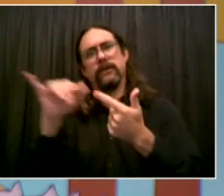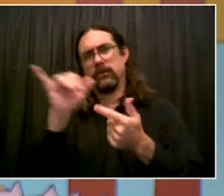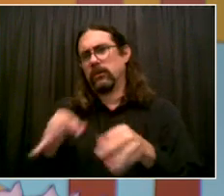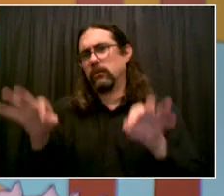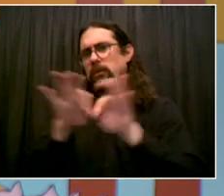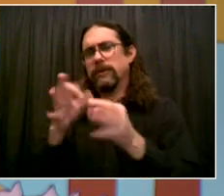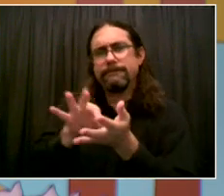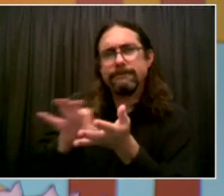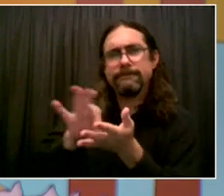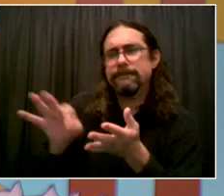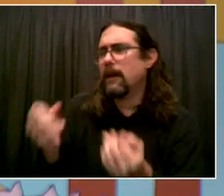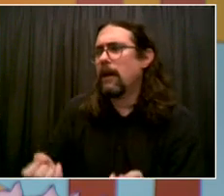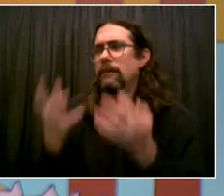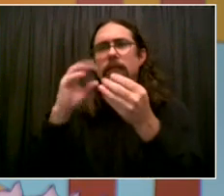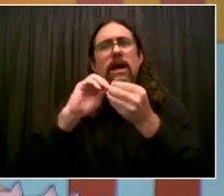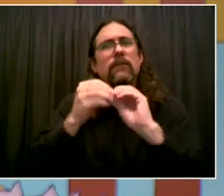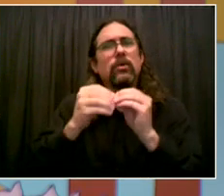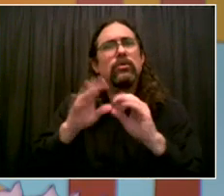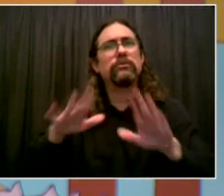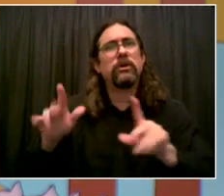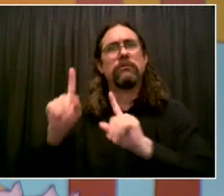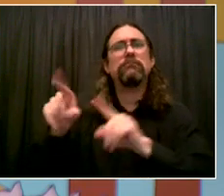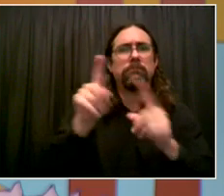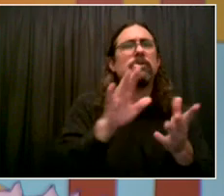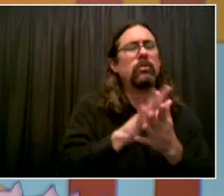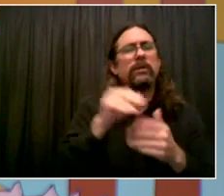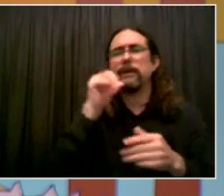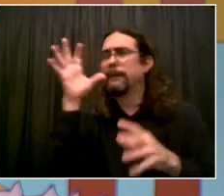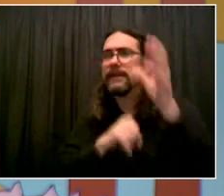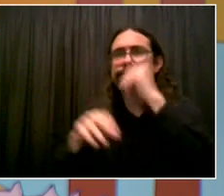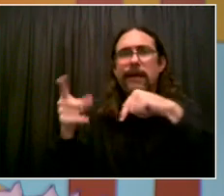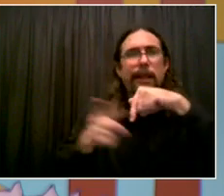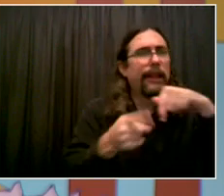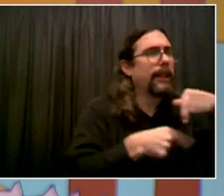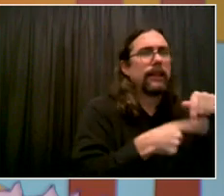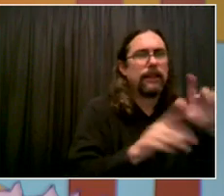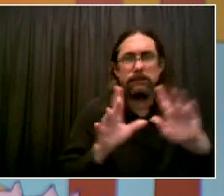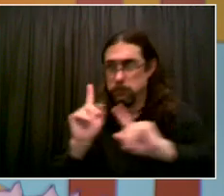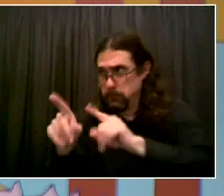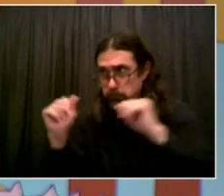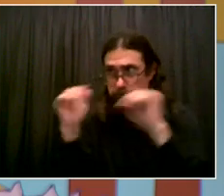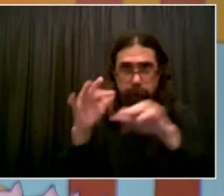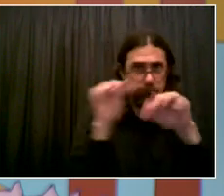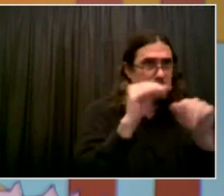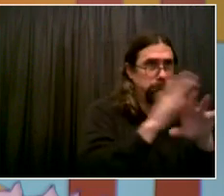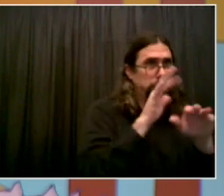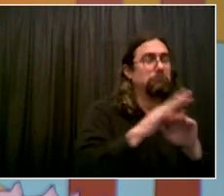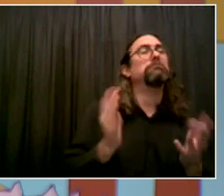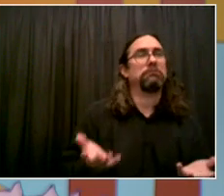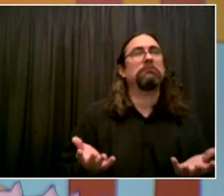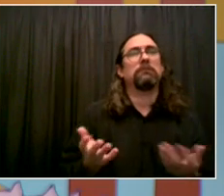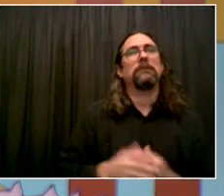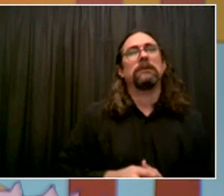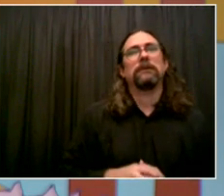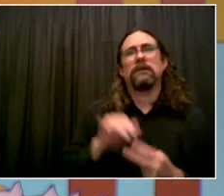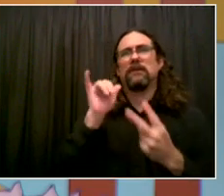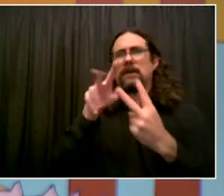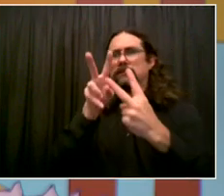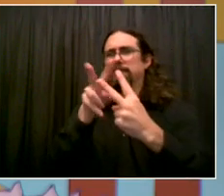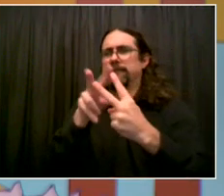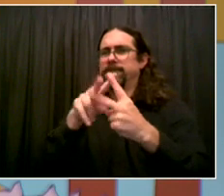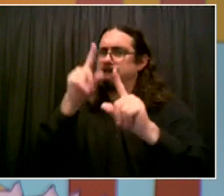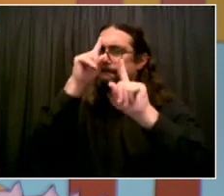disruption, giving our kids a chance to make that comeback that we know we're going to do this year. So we put together those two goals. We analyzed the data